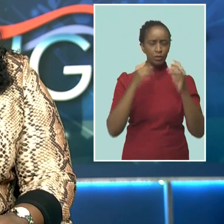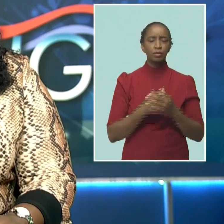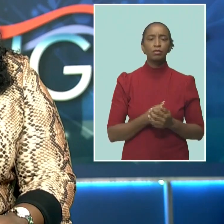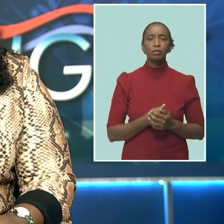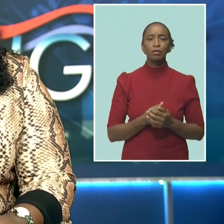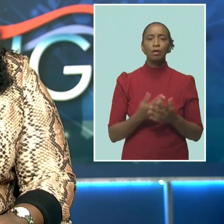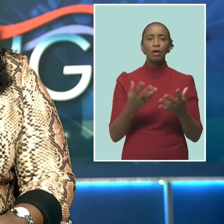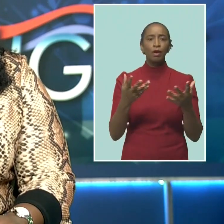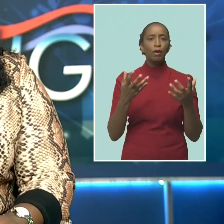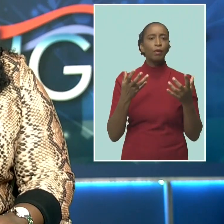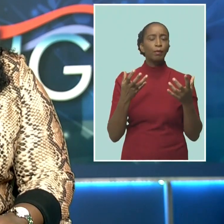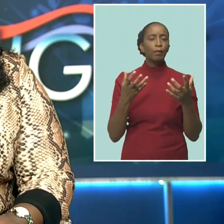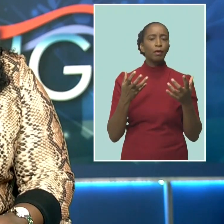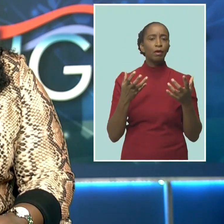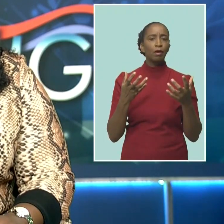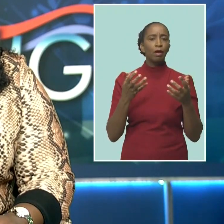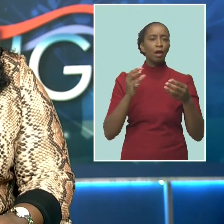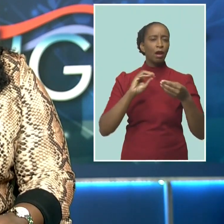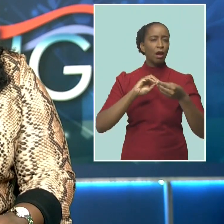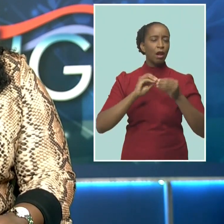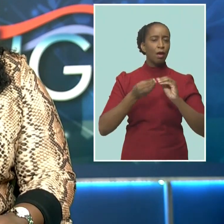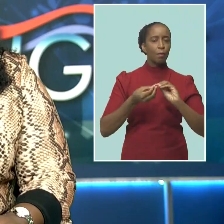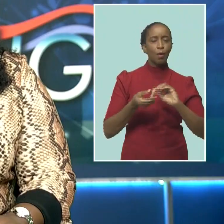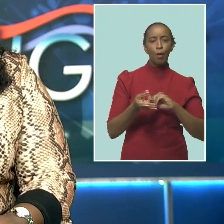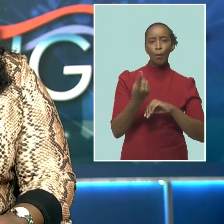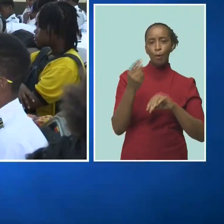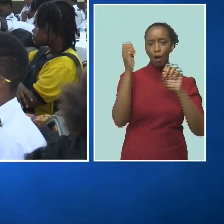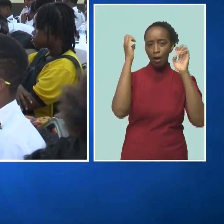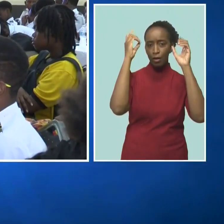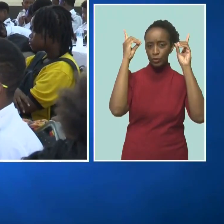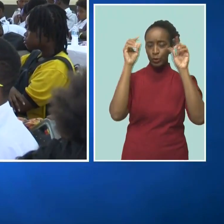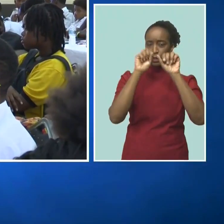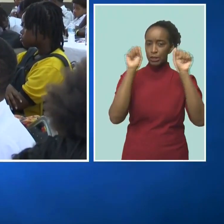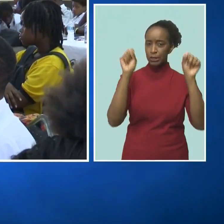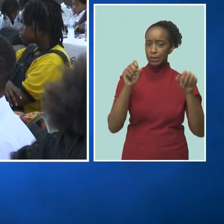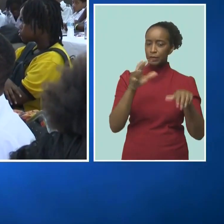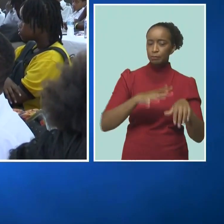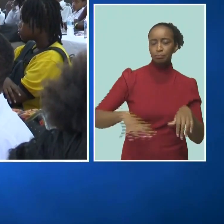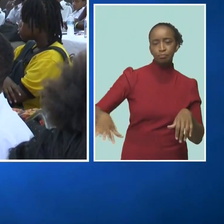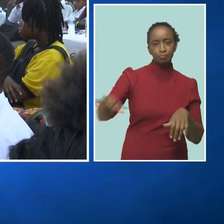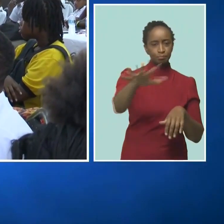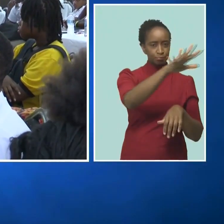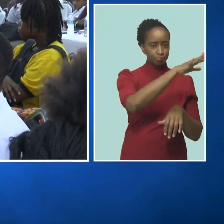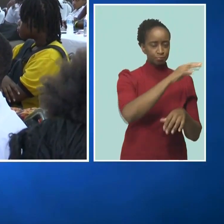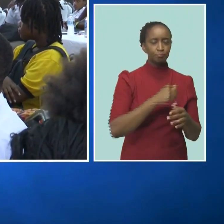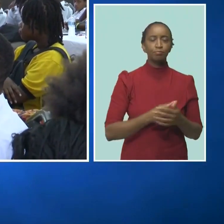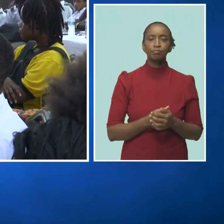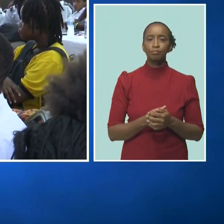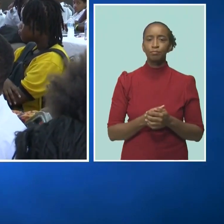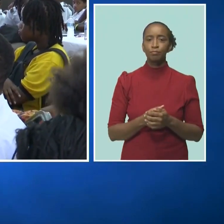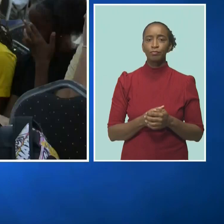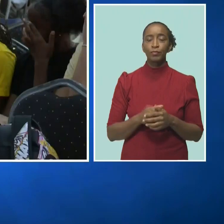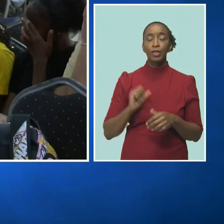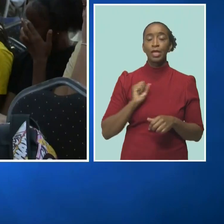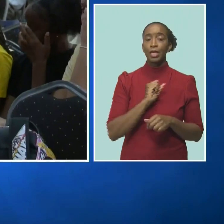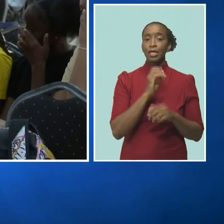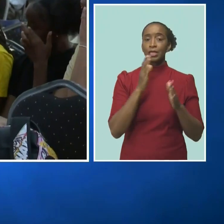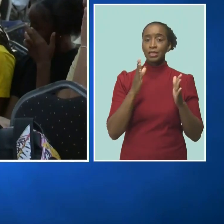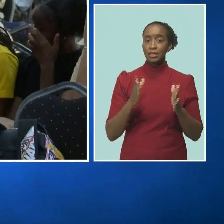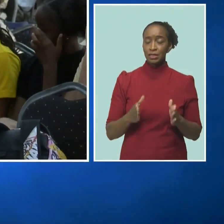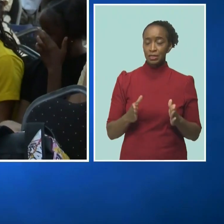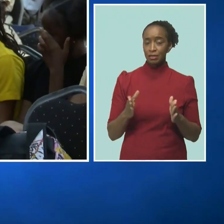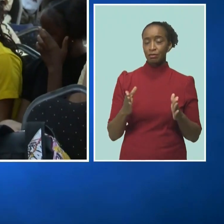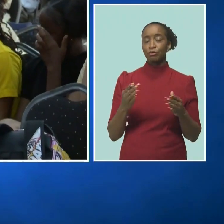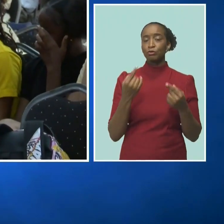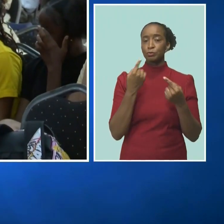the #1 education system in the world. Word of this from Minister of Educational Transformation, Senator Chad Blackman. He